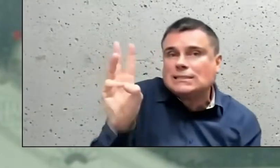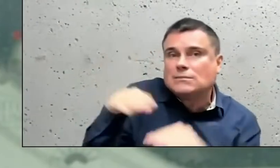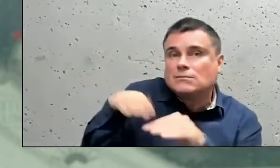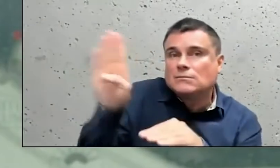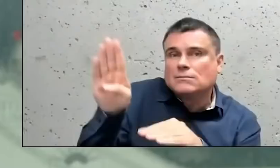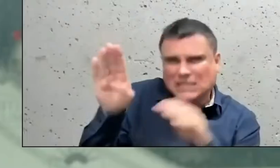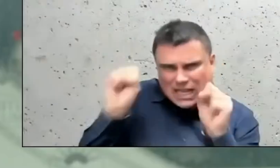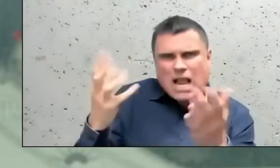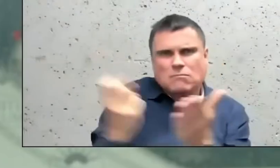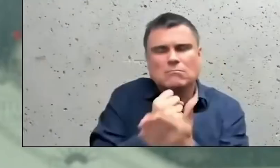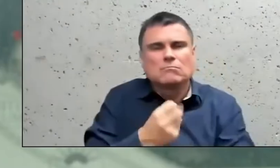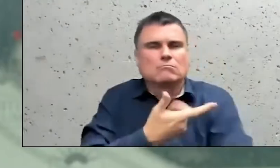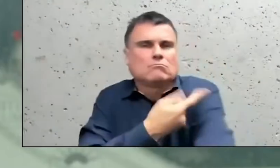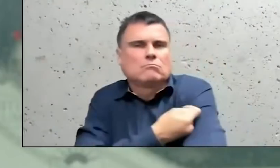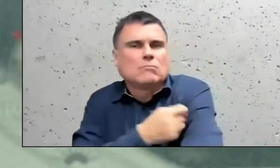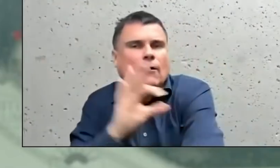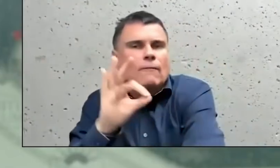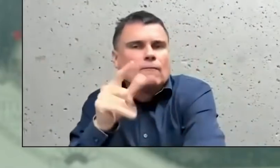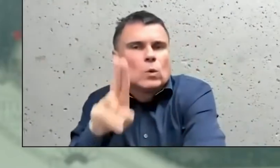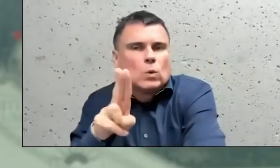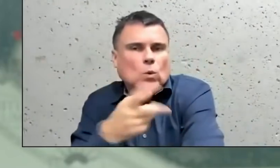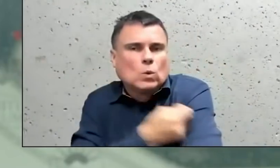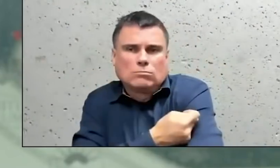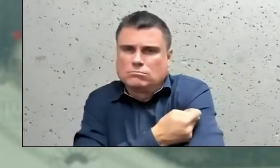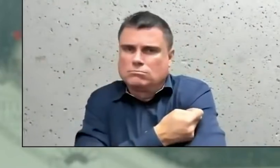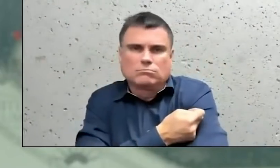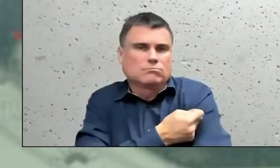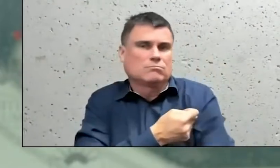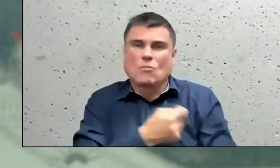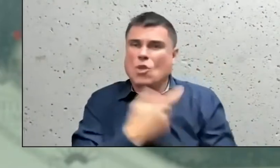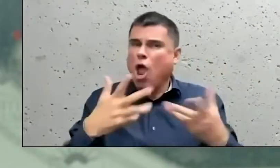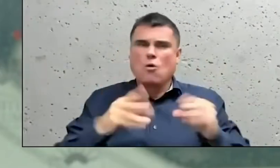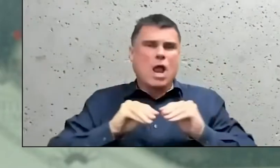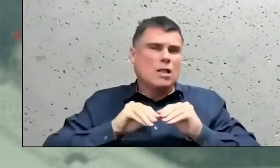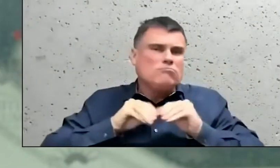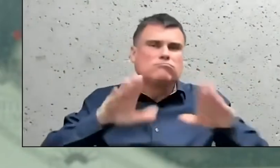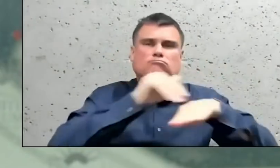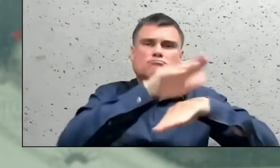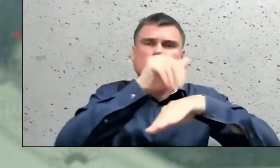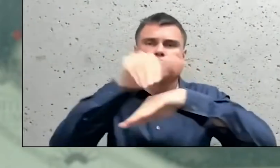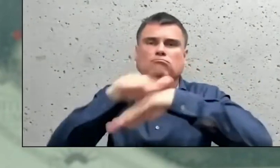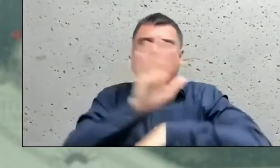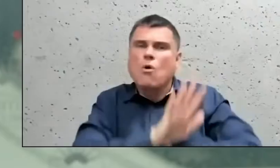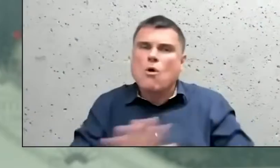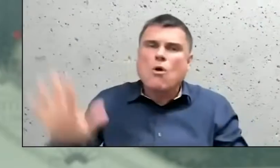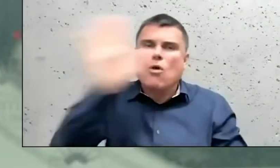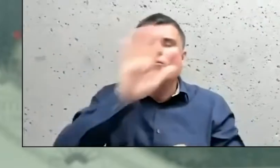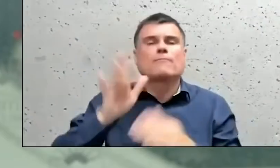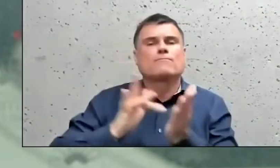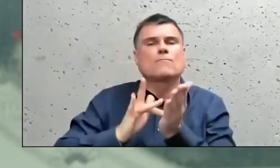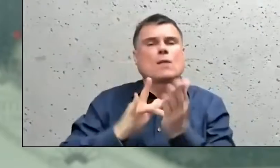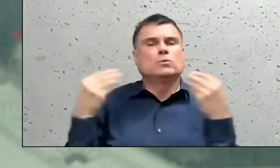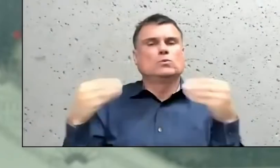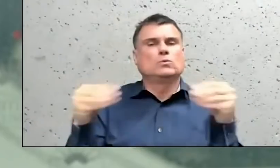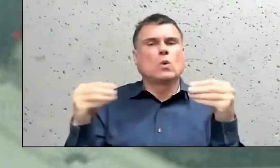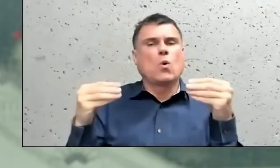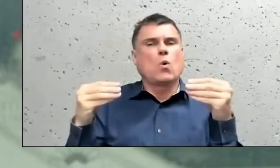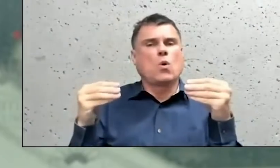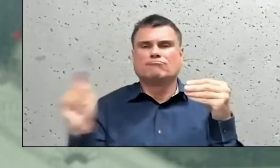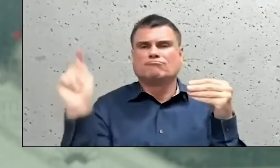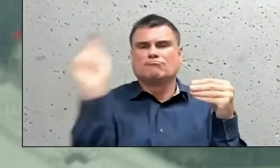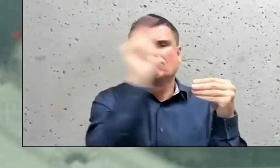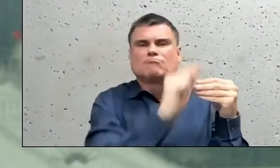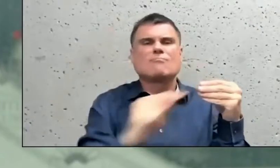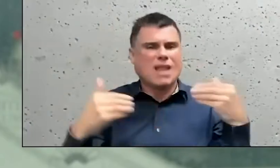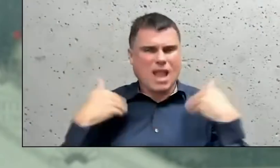vaccine is distributed across the province, primarily to pharmacies. They are our partners in delivering the influenza vaccine, and I